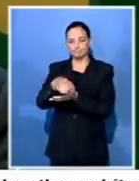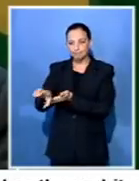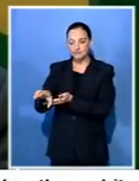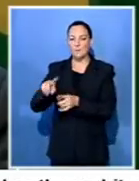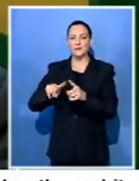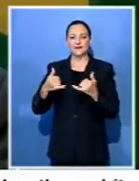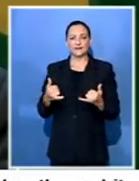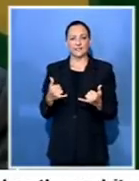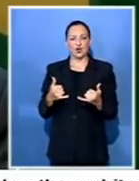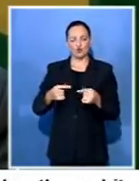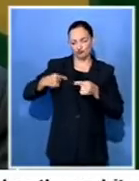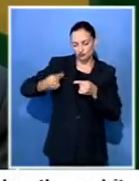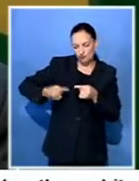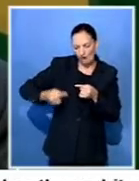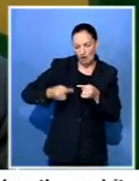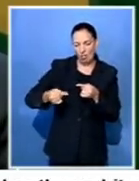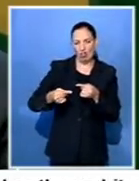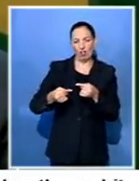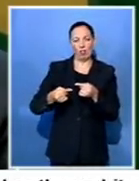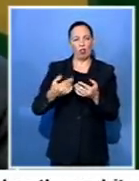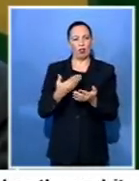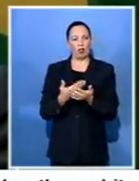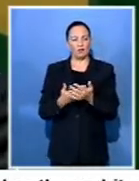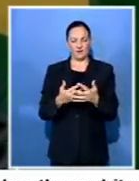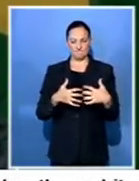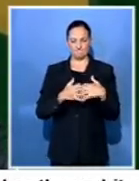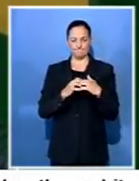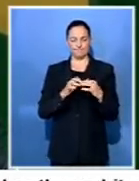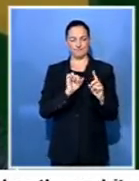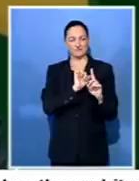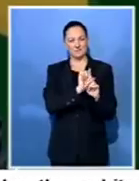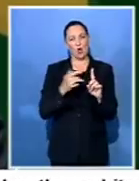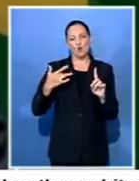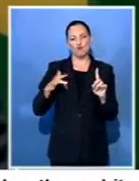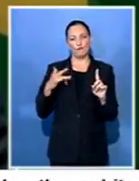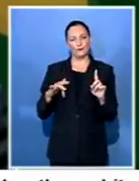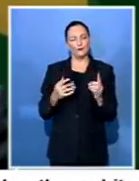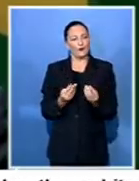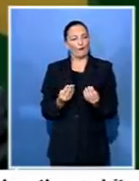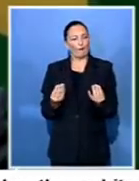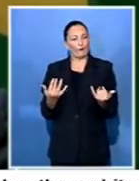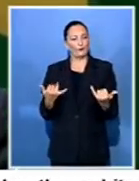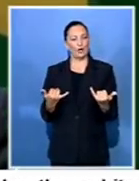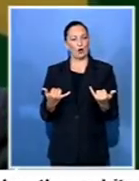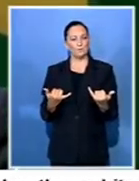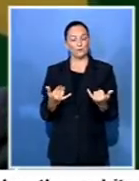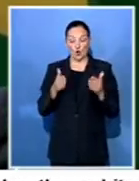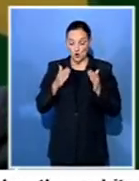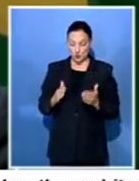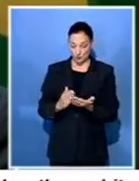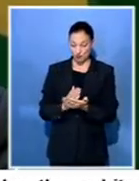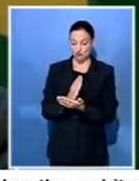is a struggle to eradicate the privileges of the few and to entrench human